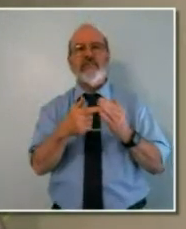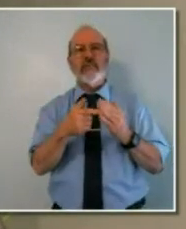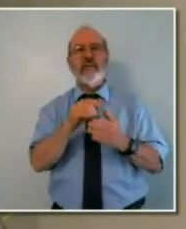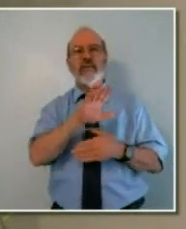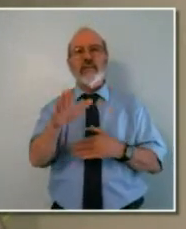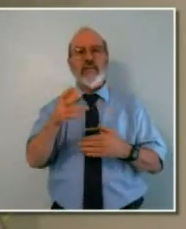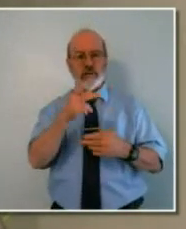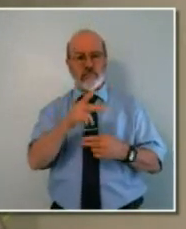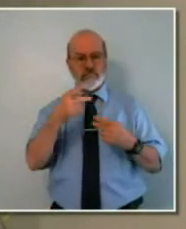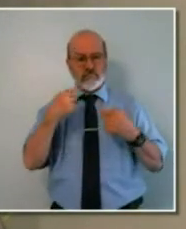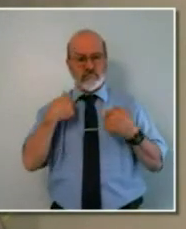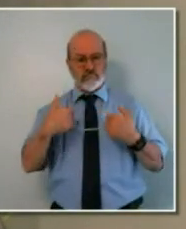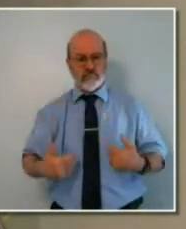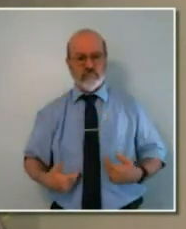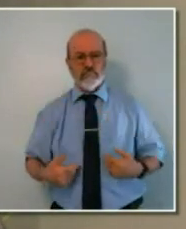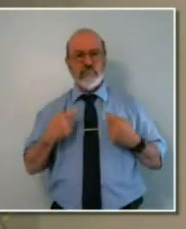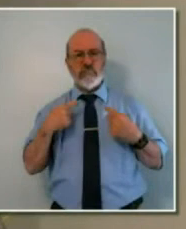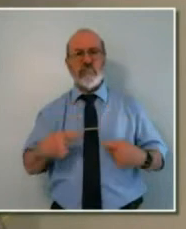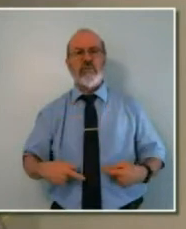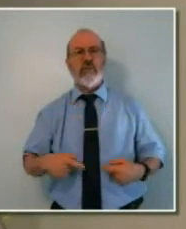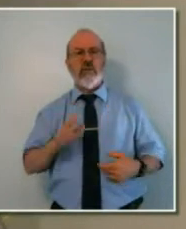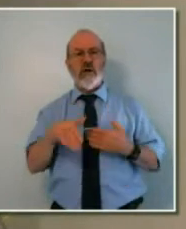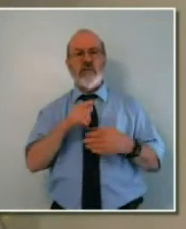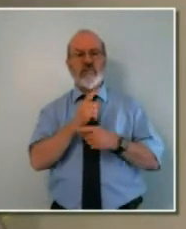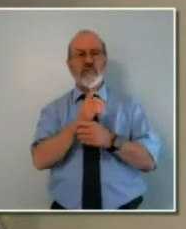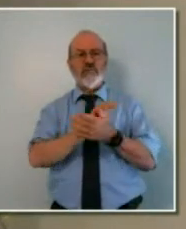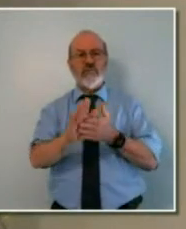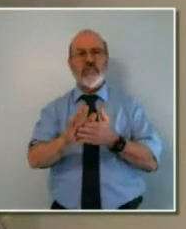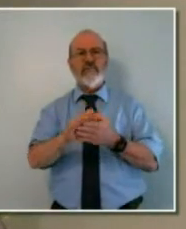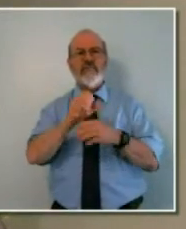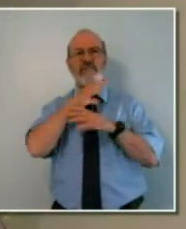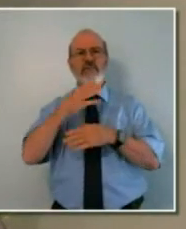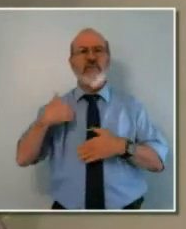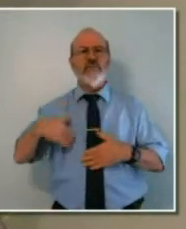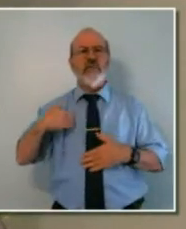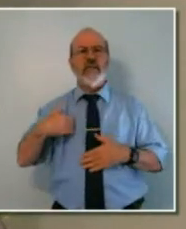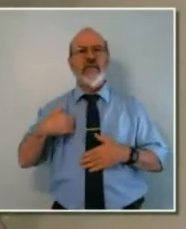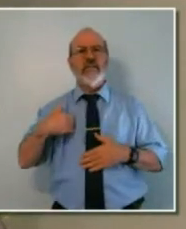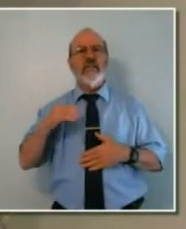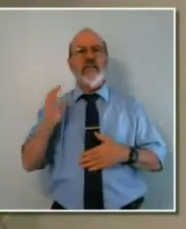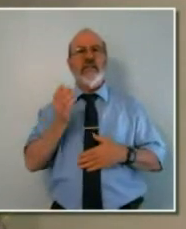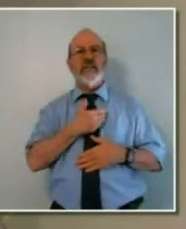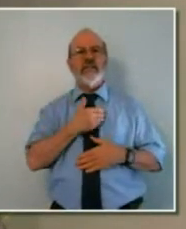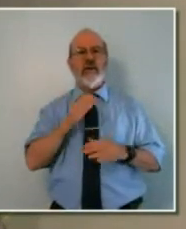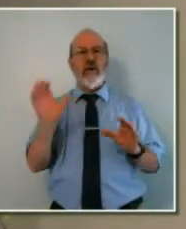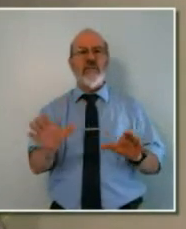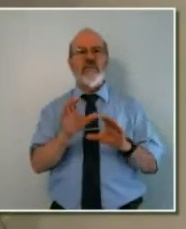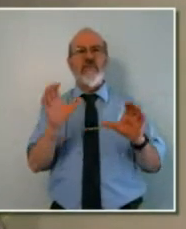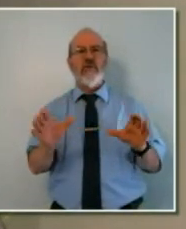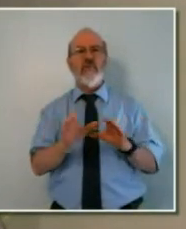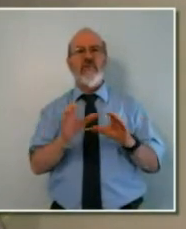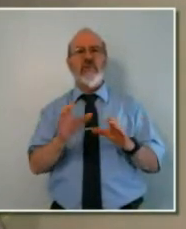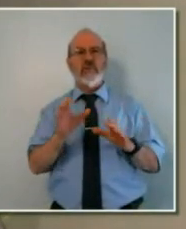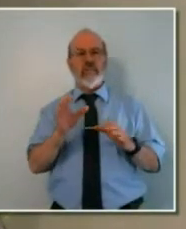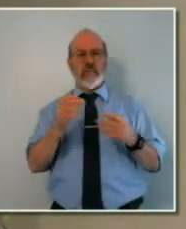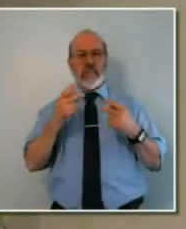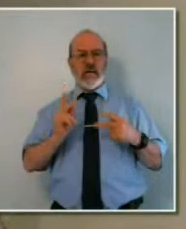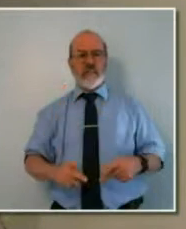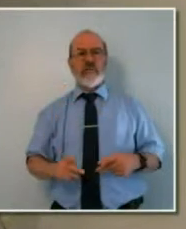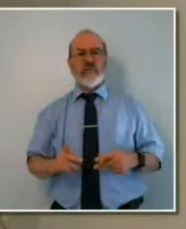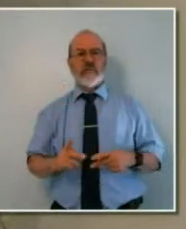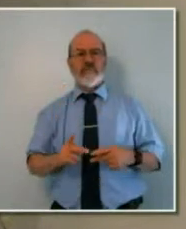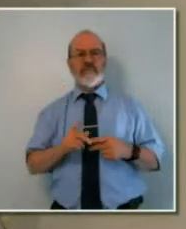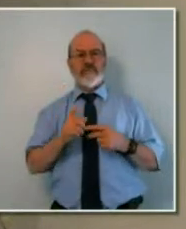person. When he says all of our righteousness is as filthy rags, that's our performances. So our person is